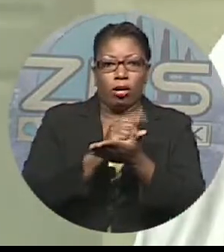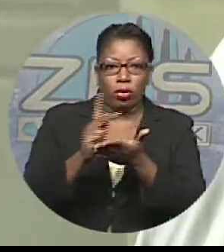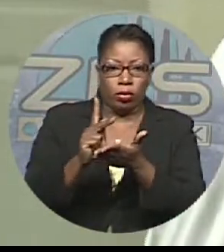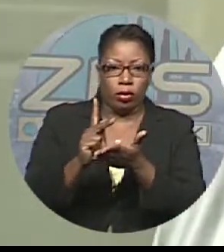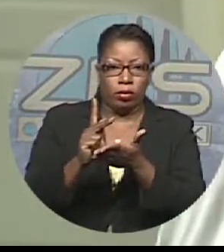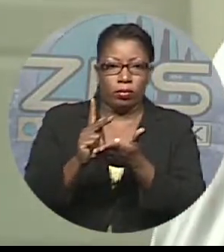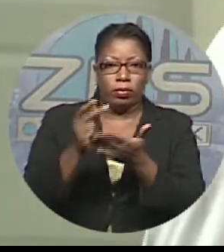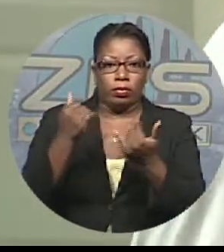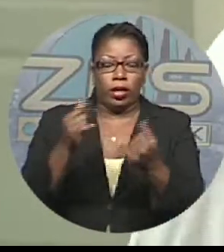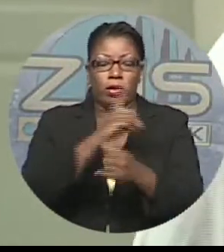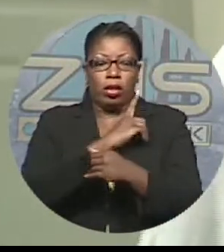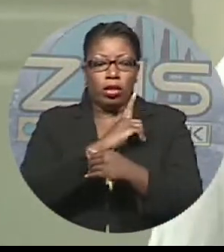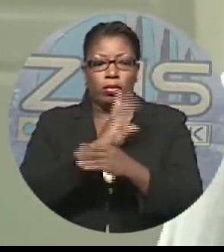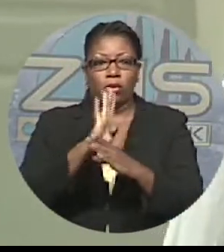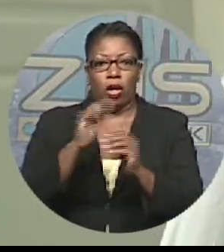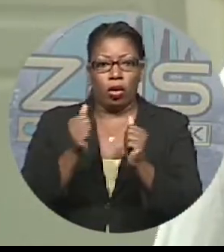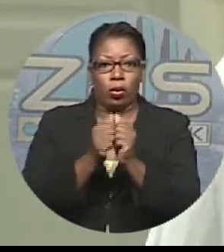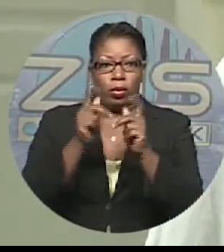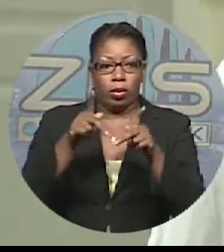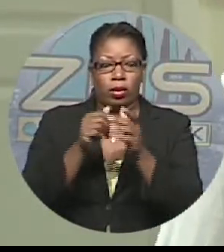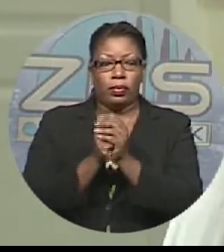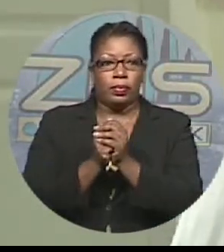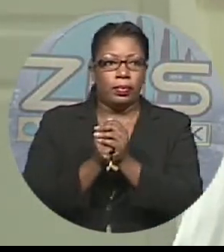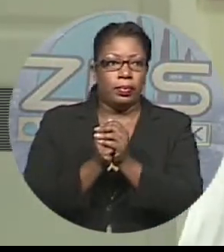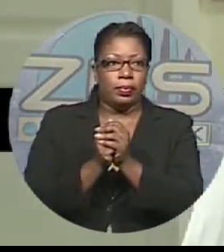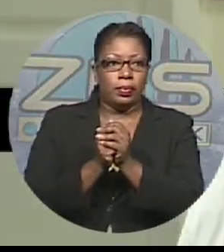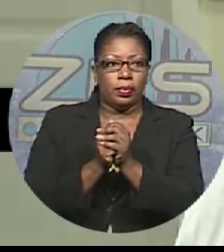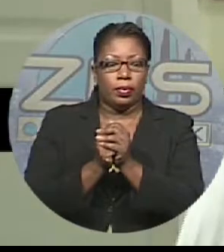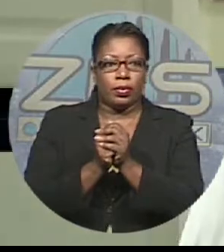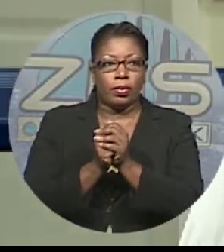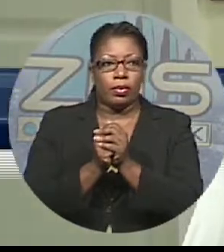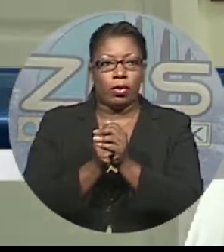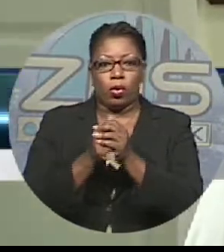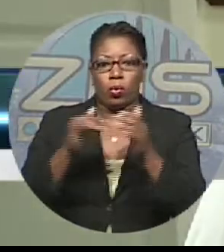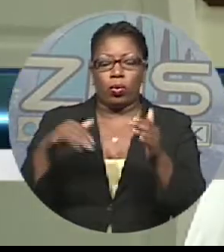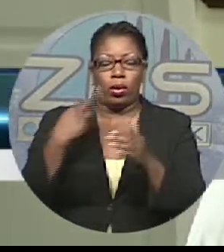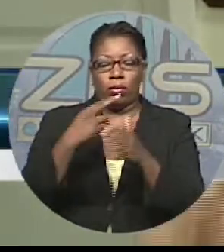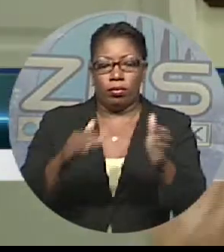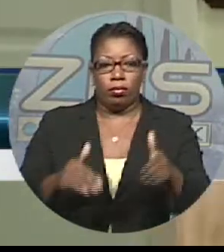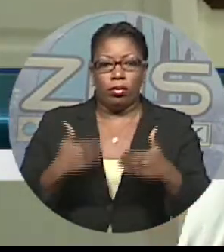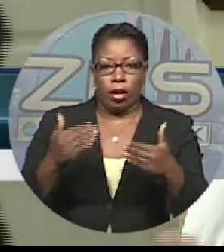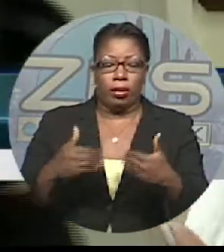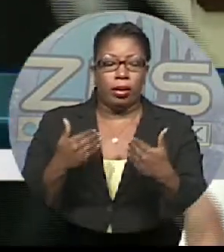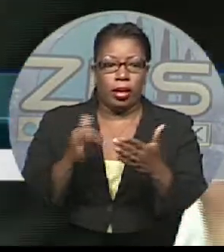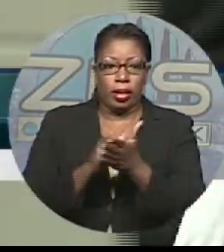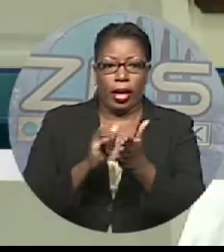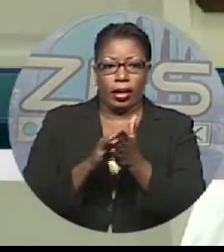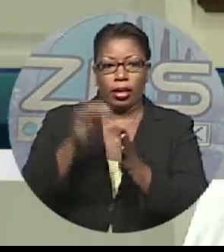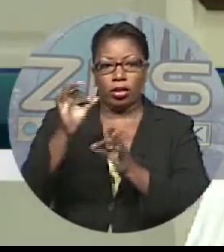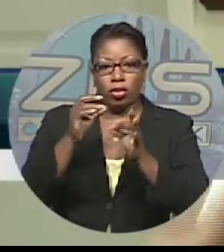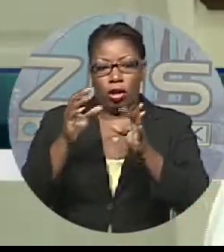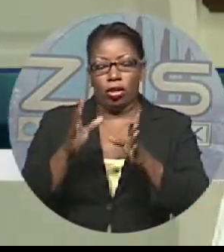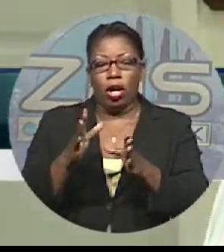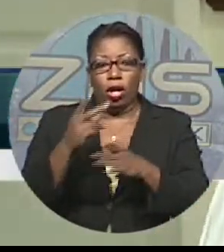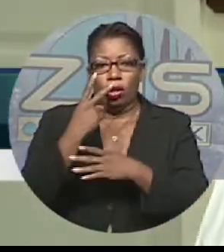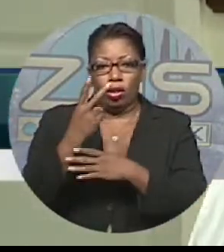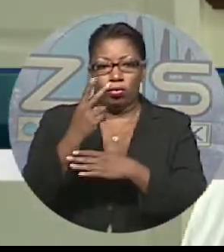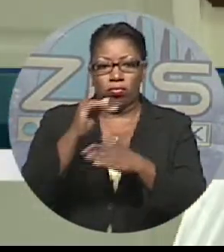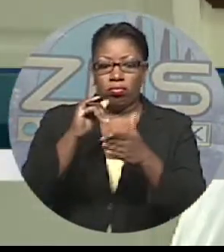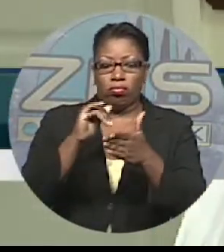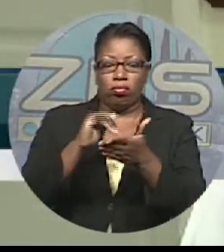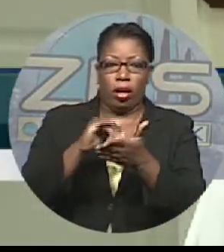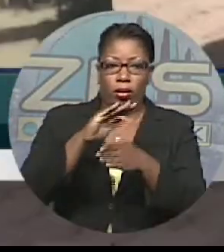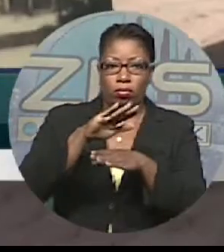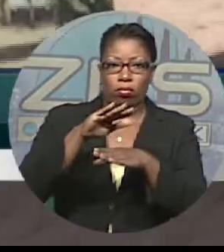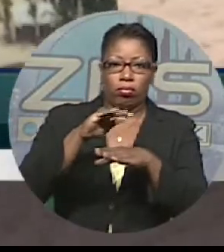reporters outside court. We are absolutely thrilled that the judge has basically looked at all the work that we